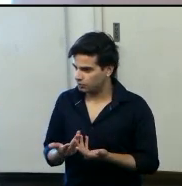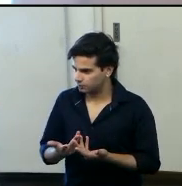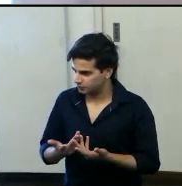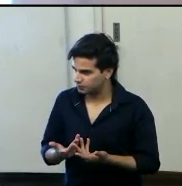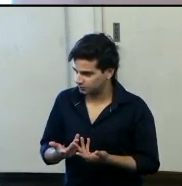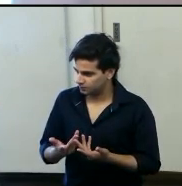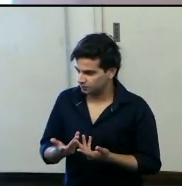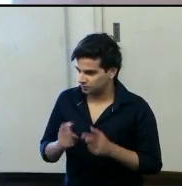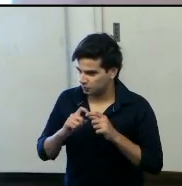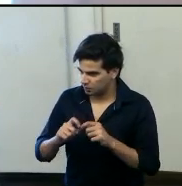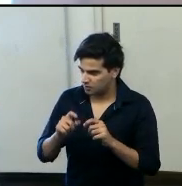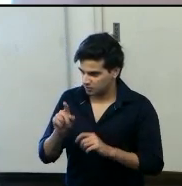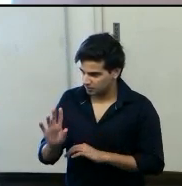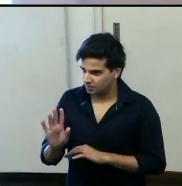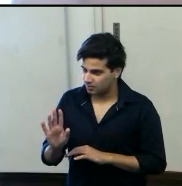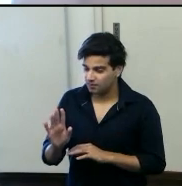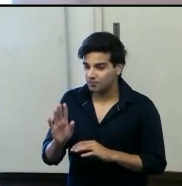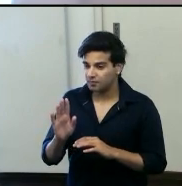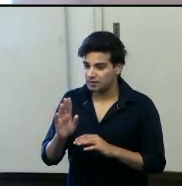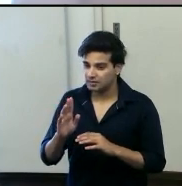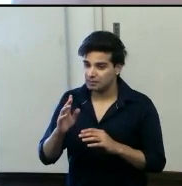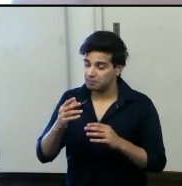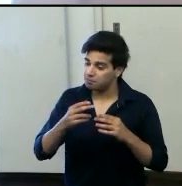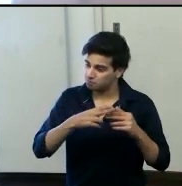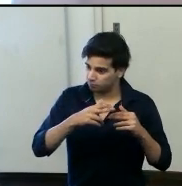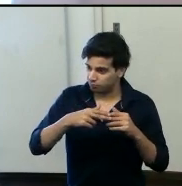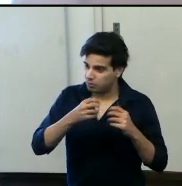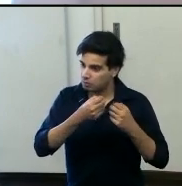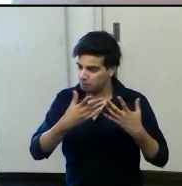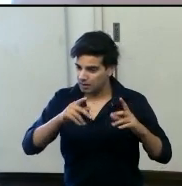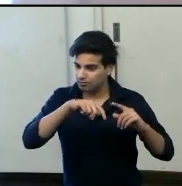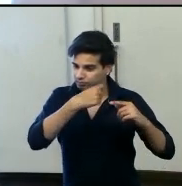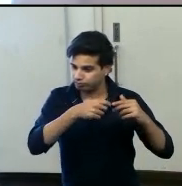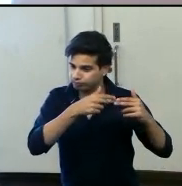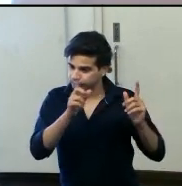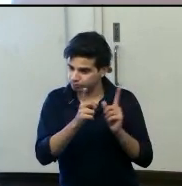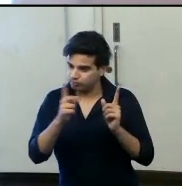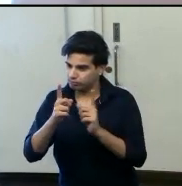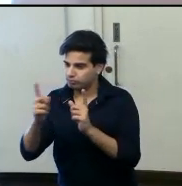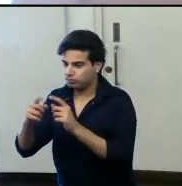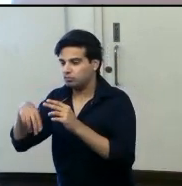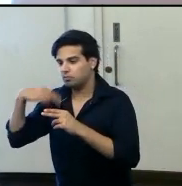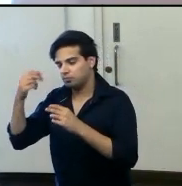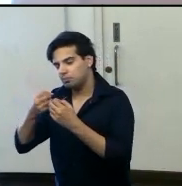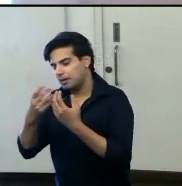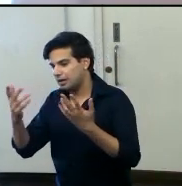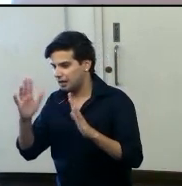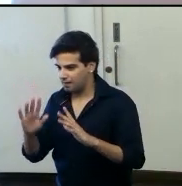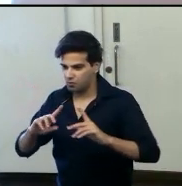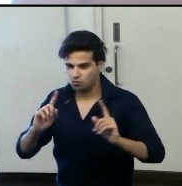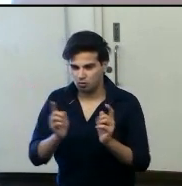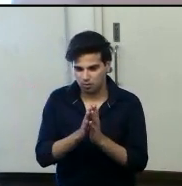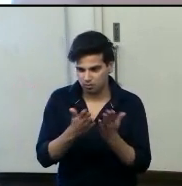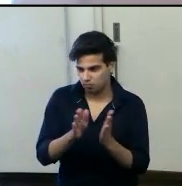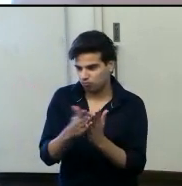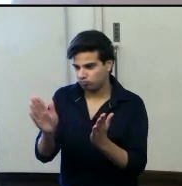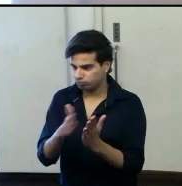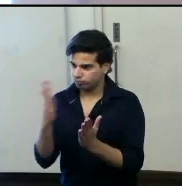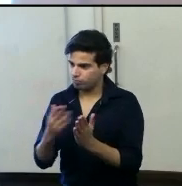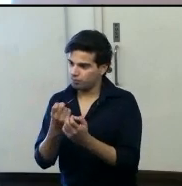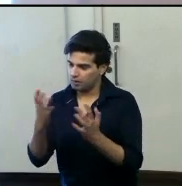There are lots of episodes in this beautiful epic. One of the episodes